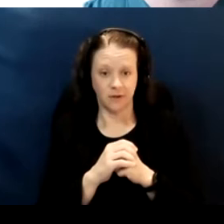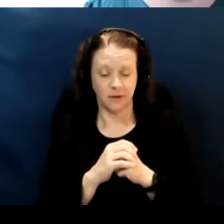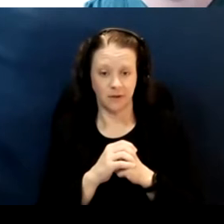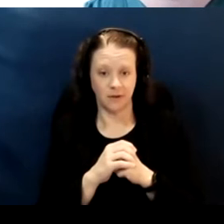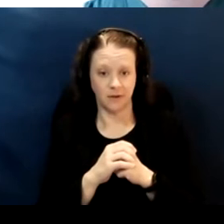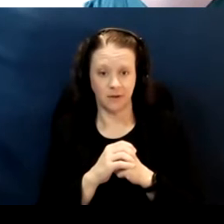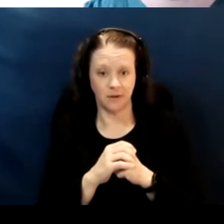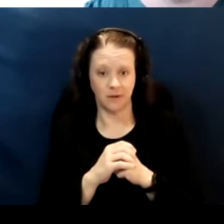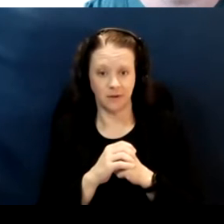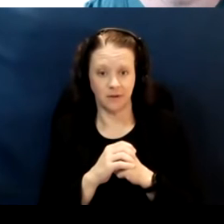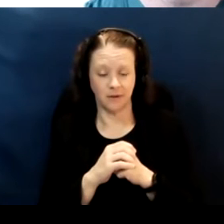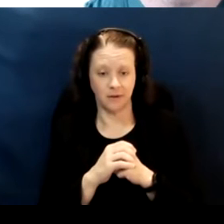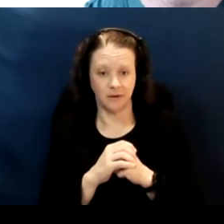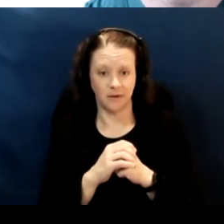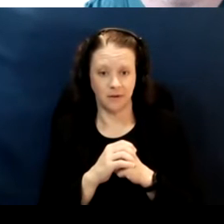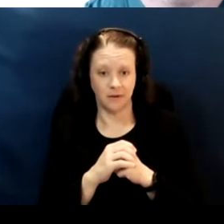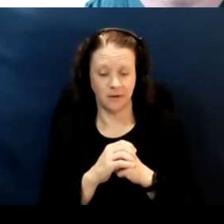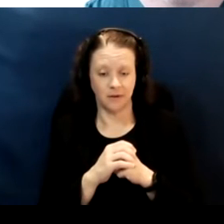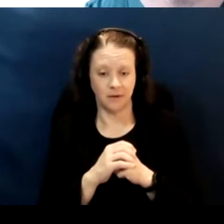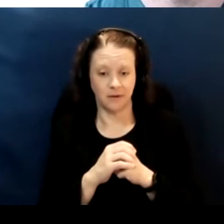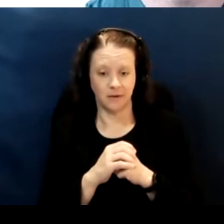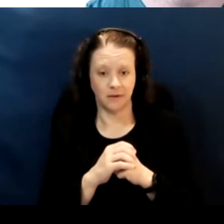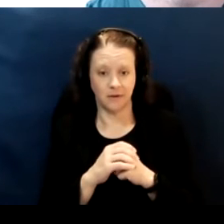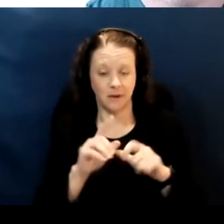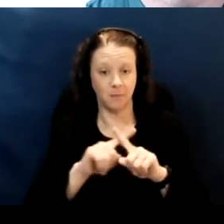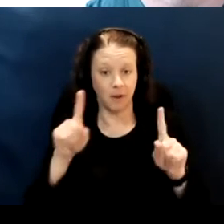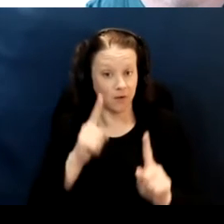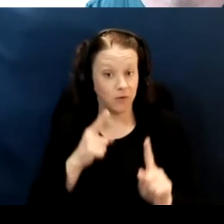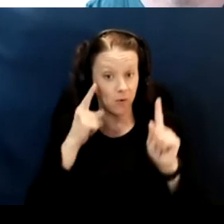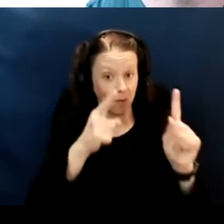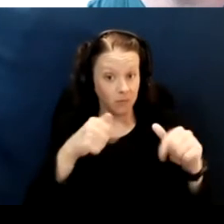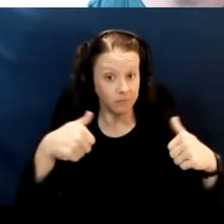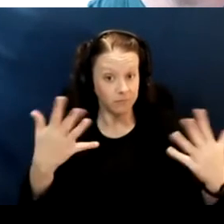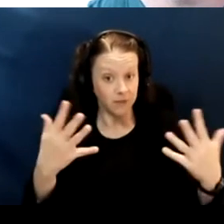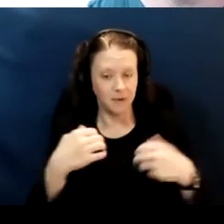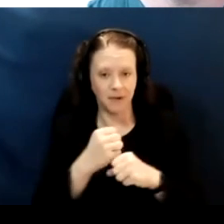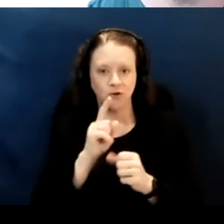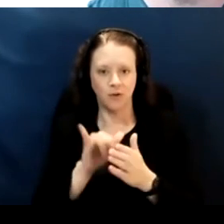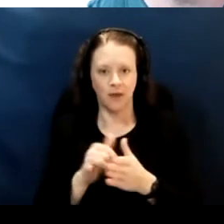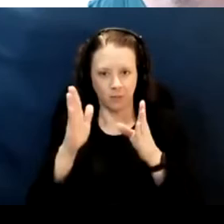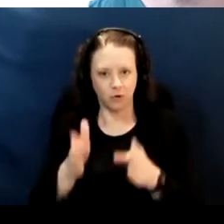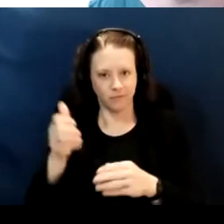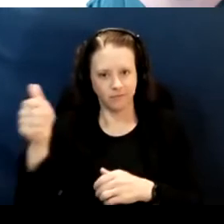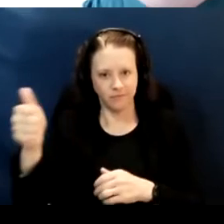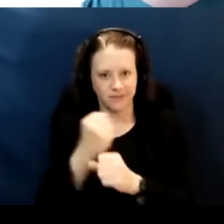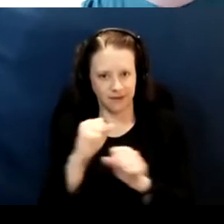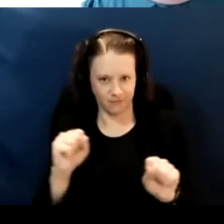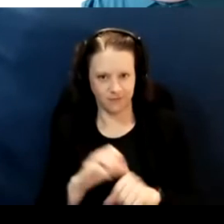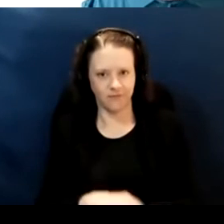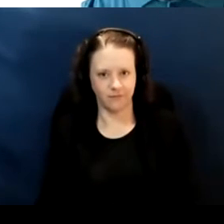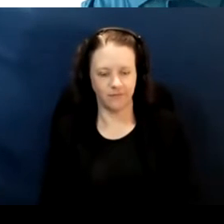But in the end, the goal is to make sure that that person is safe.